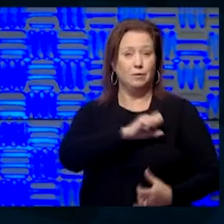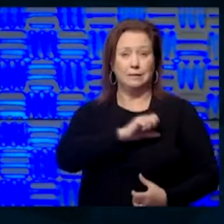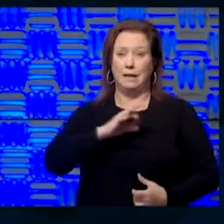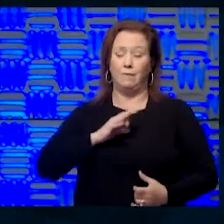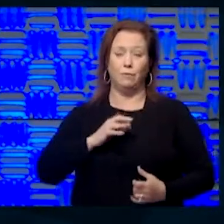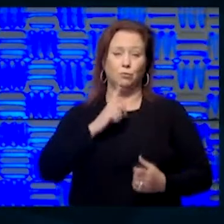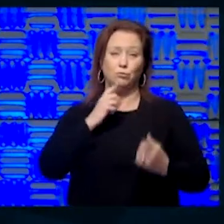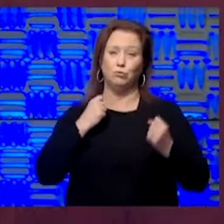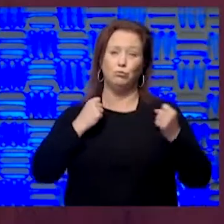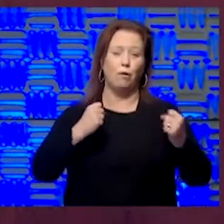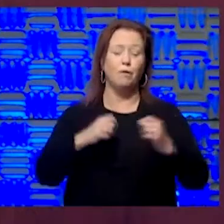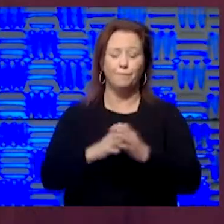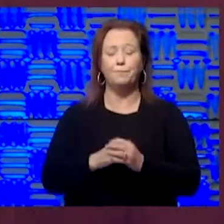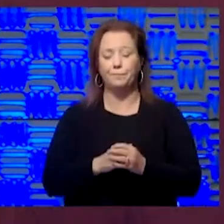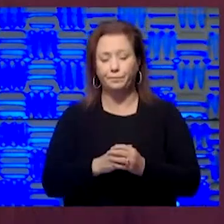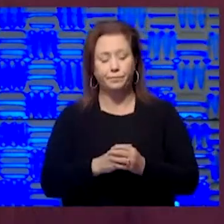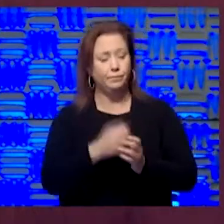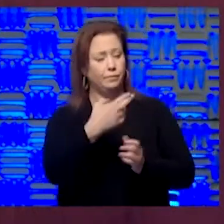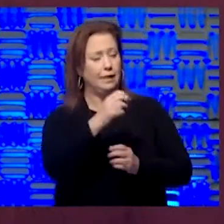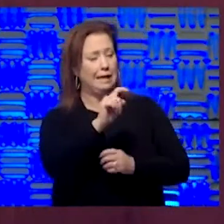think we're solid. Heather?